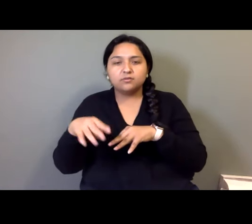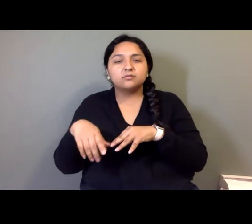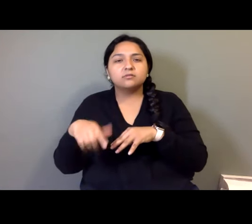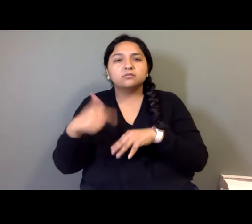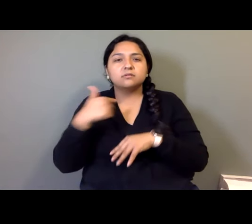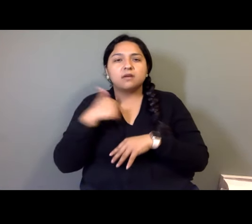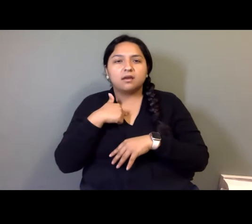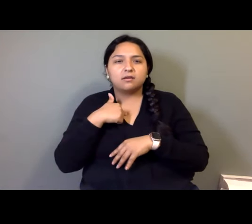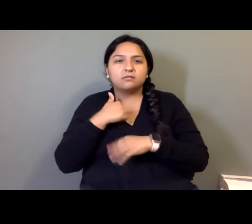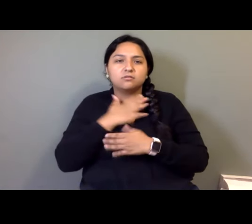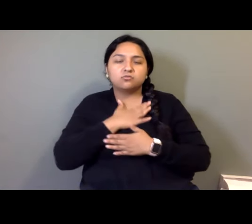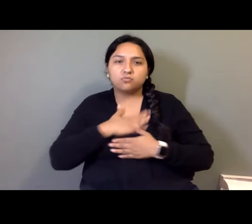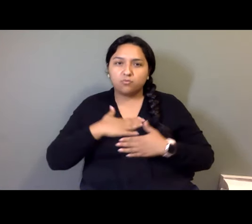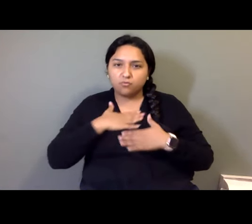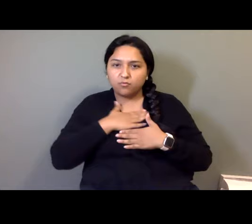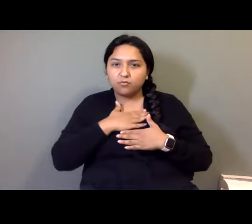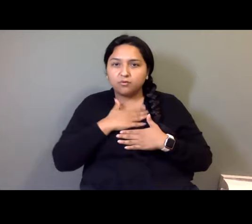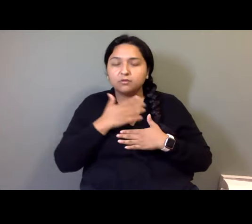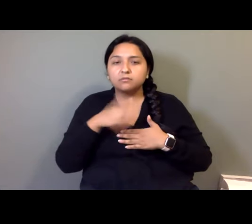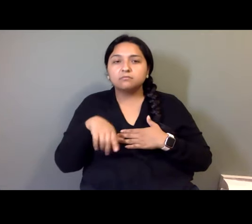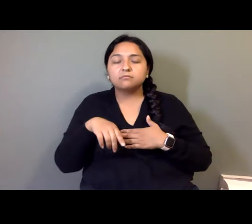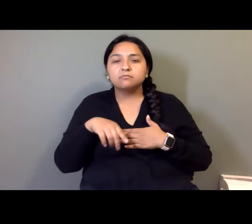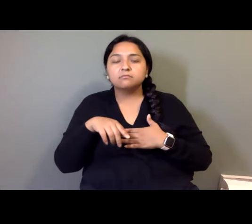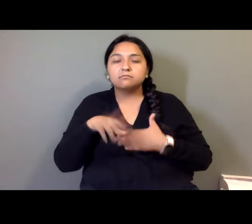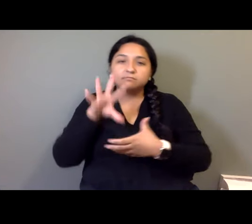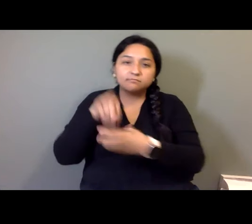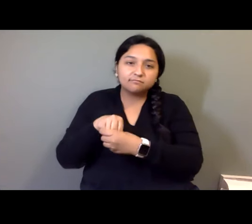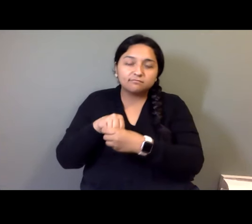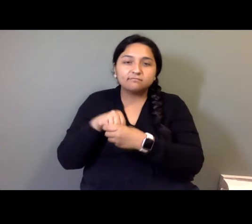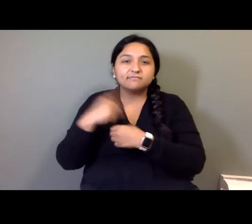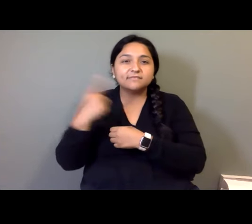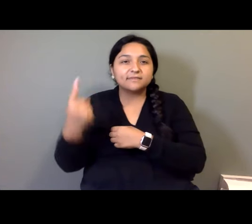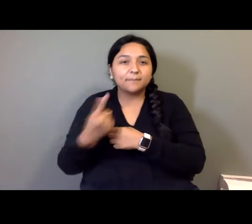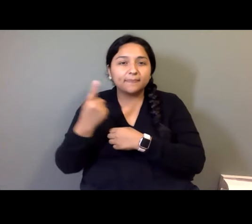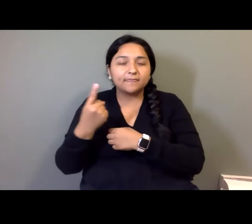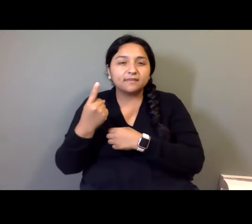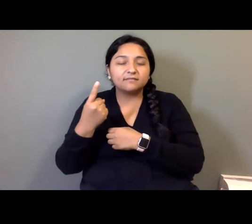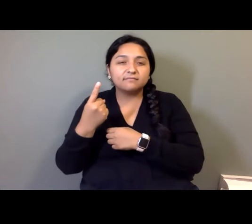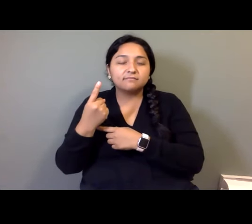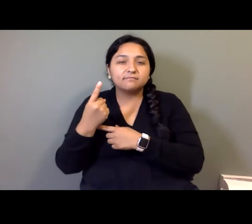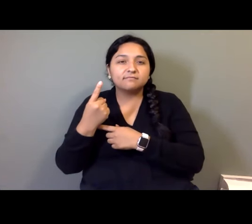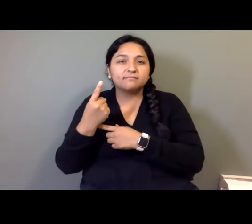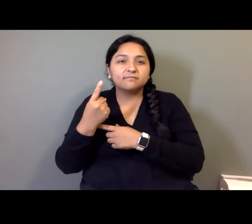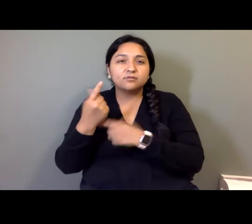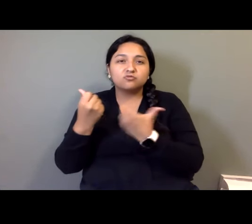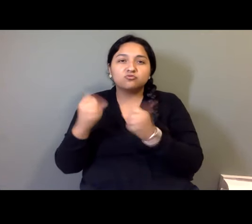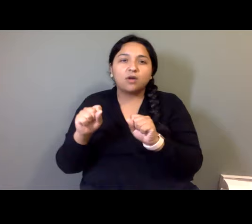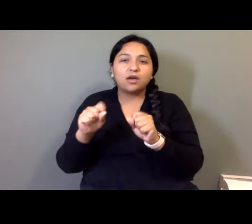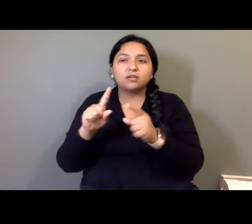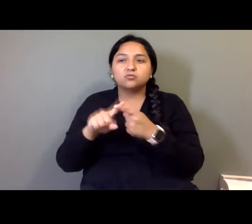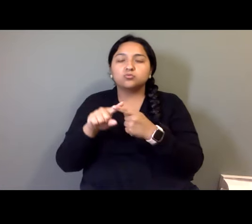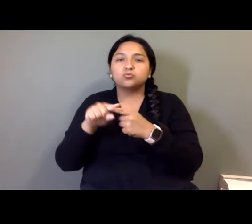I enjoyed the fact that I was a part of something that was trying to produce some sort of